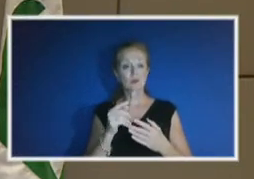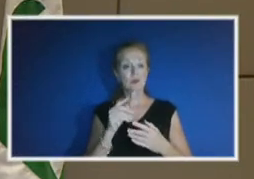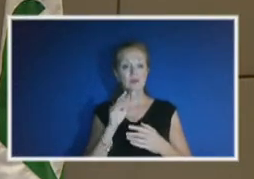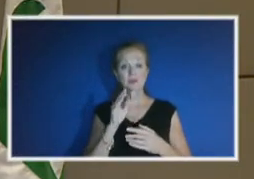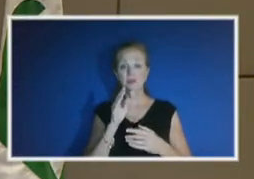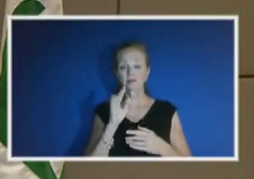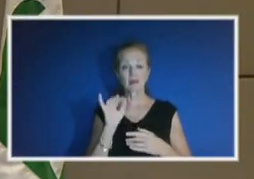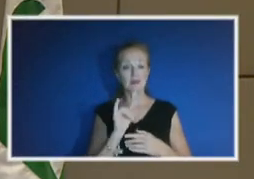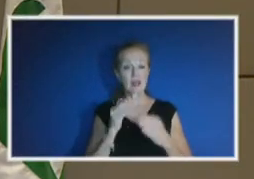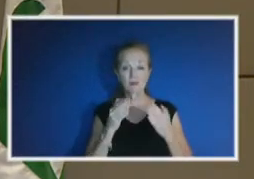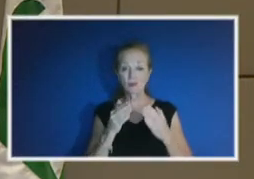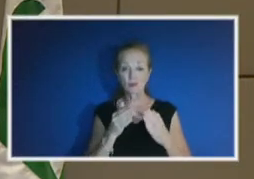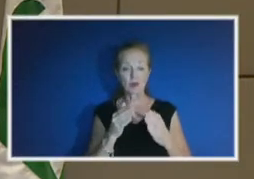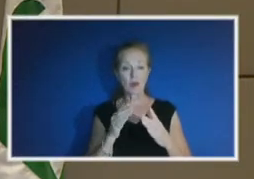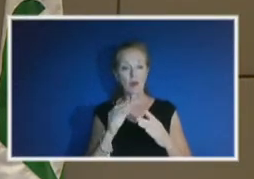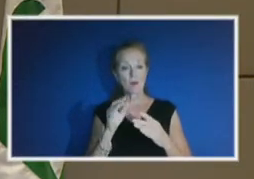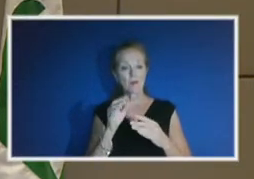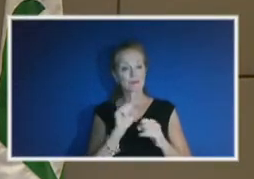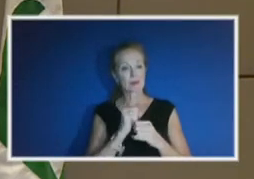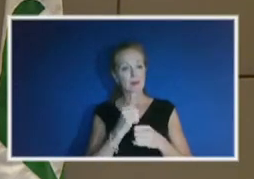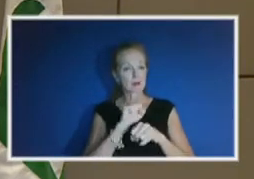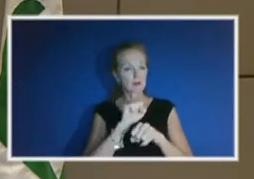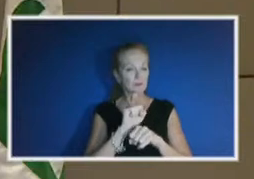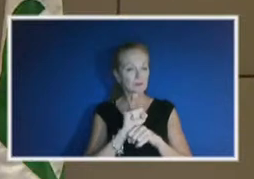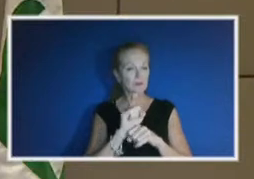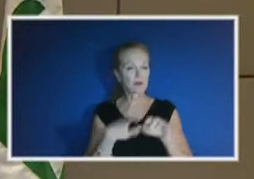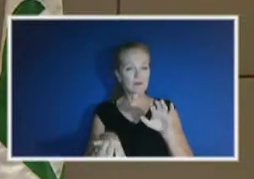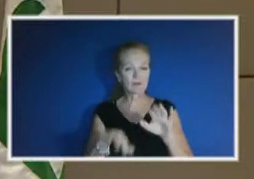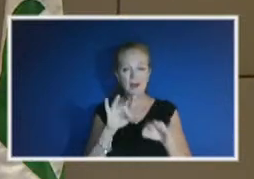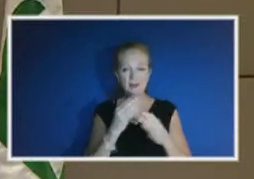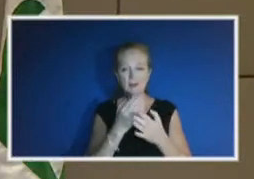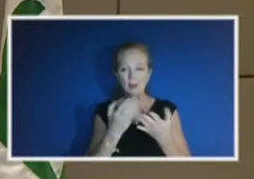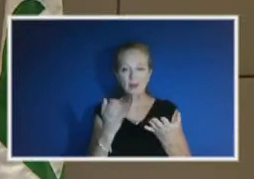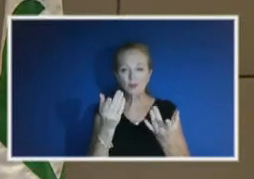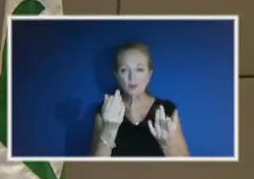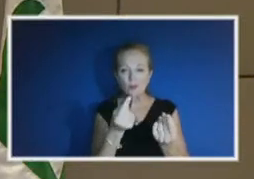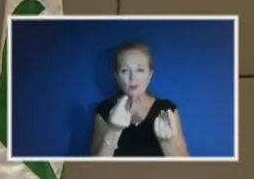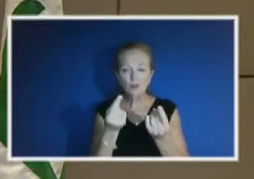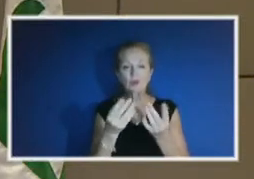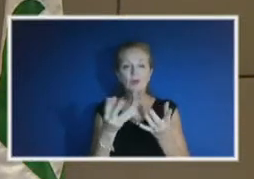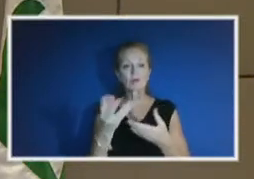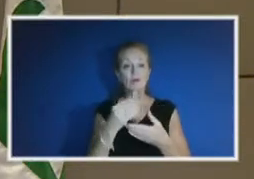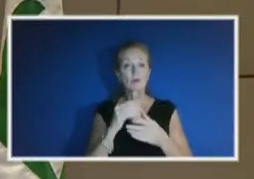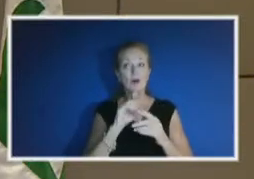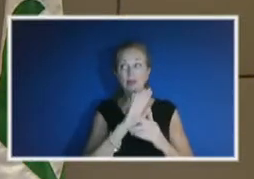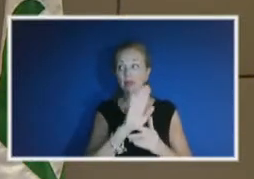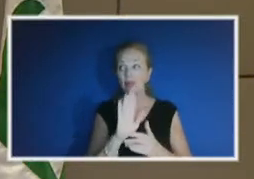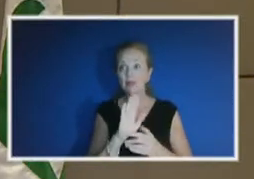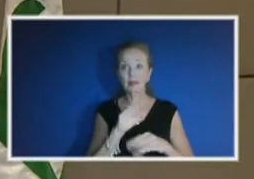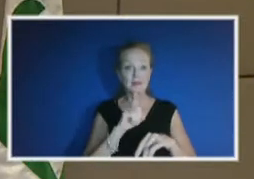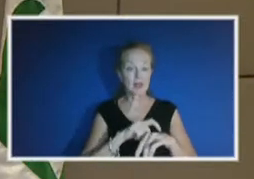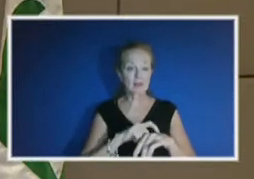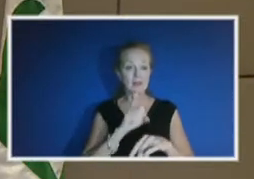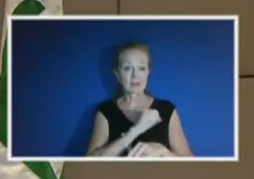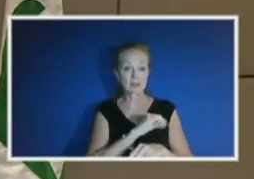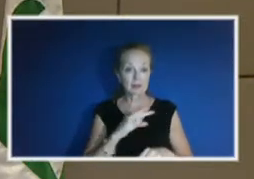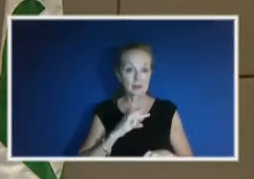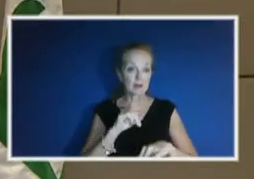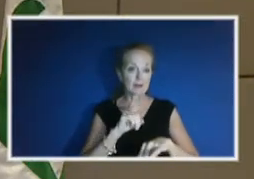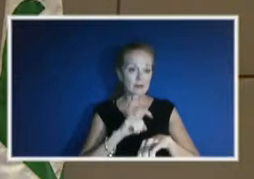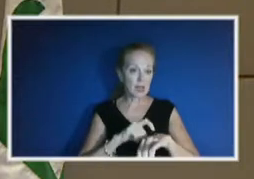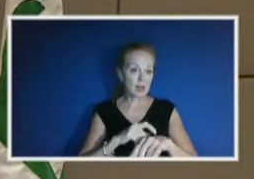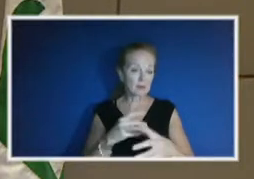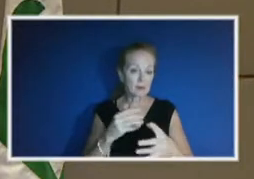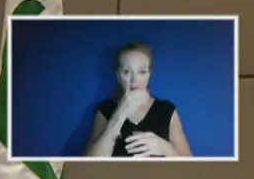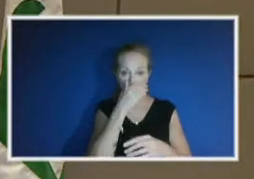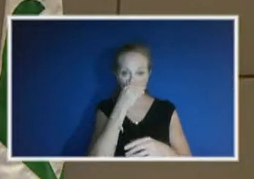direction. Kind of a make-work thing, finding something for them to do, involving a lot of their time and staff time. I think